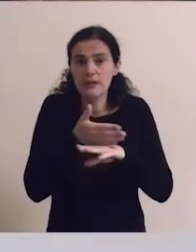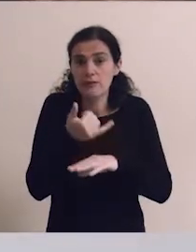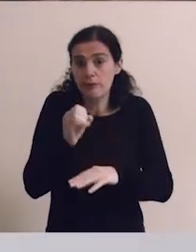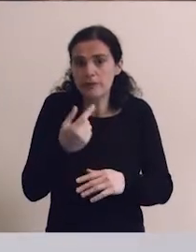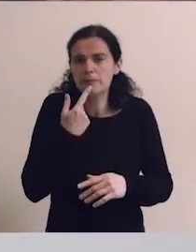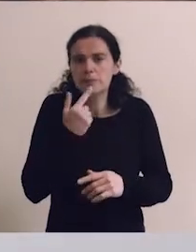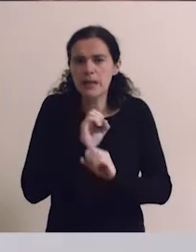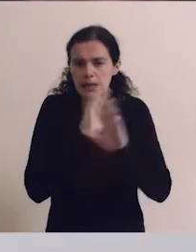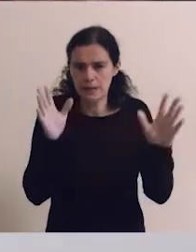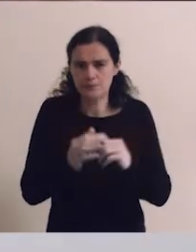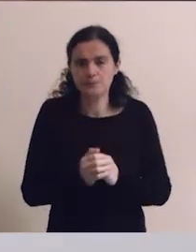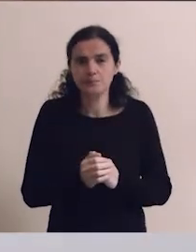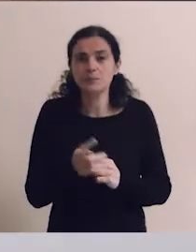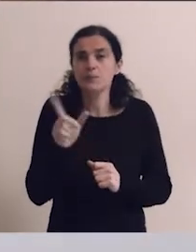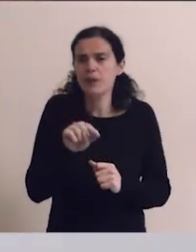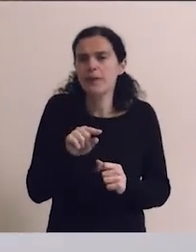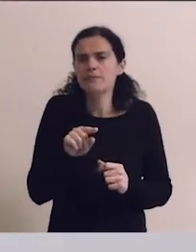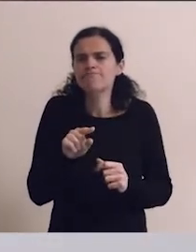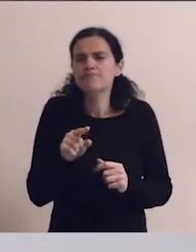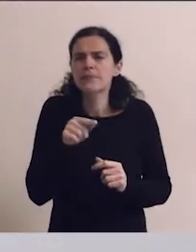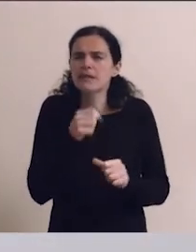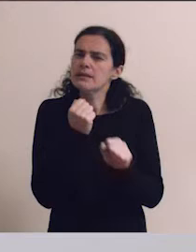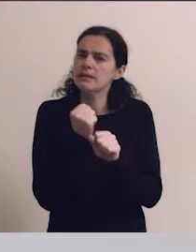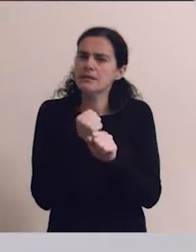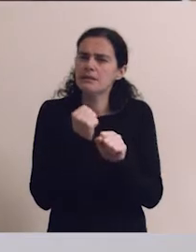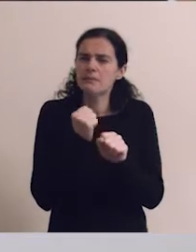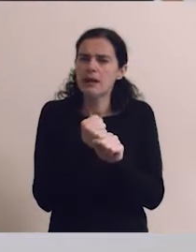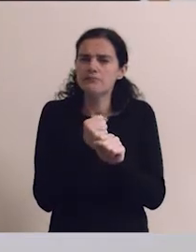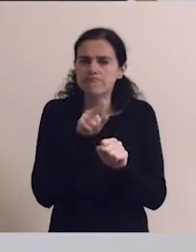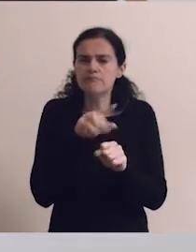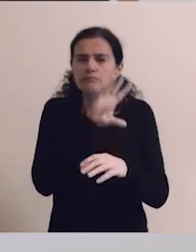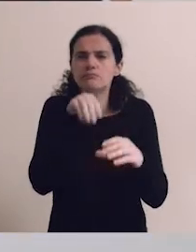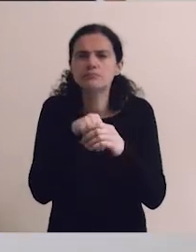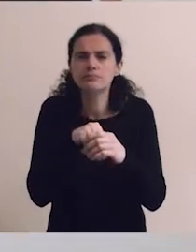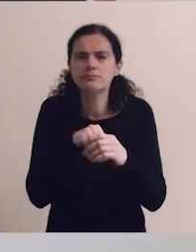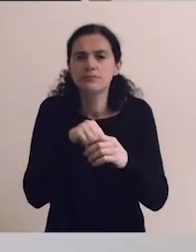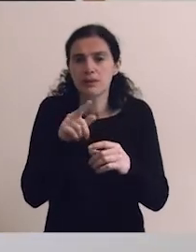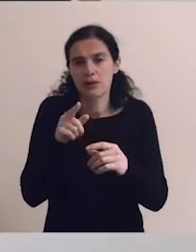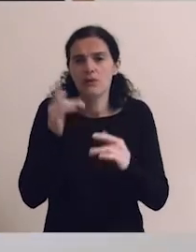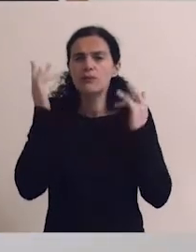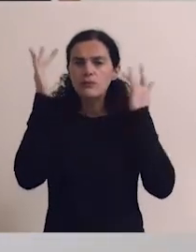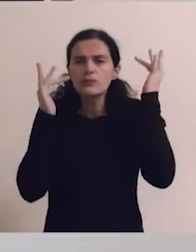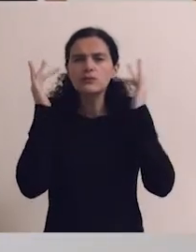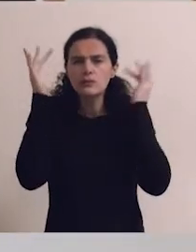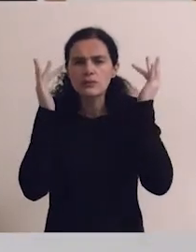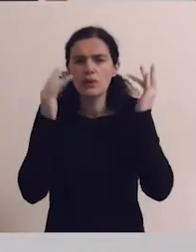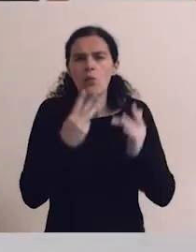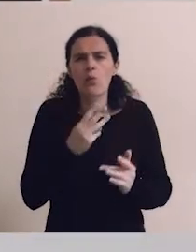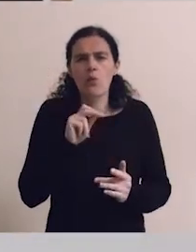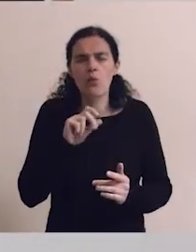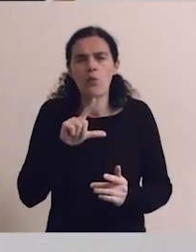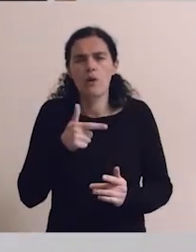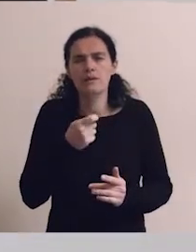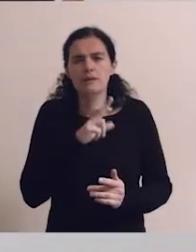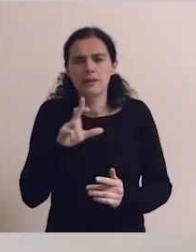century. Furthermore, it's also a work that belonged to the philosopher